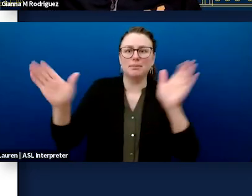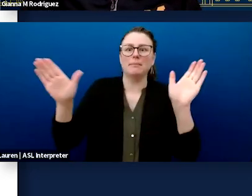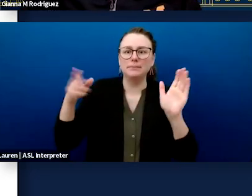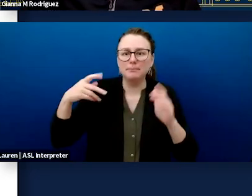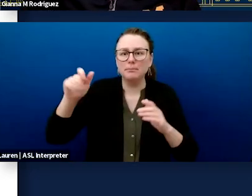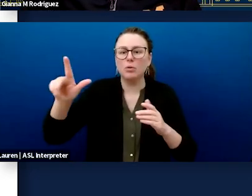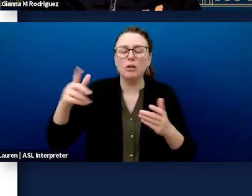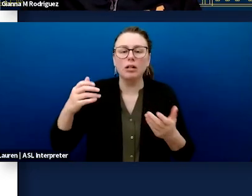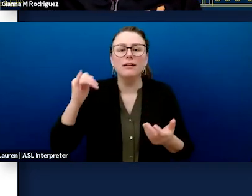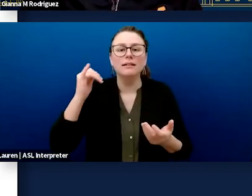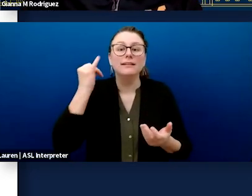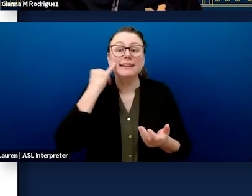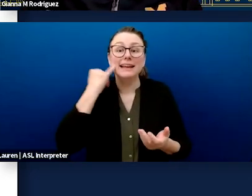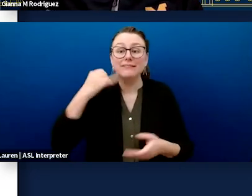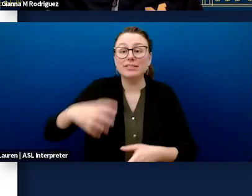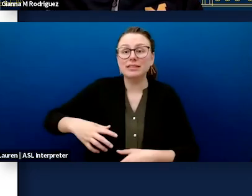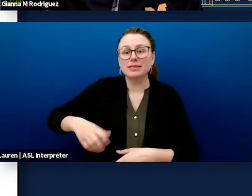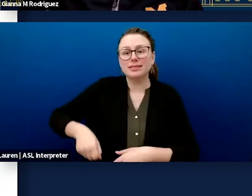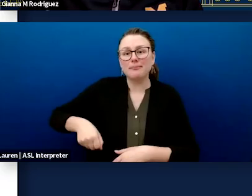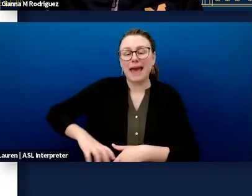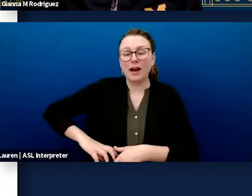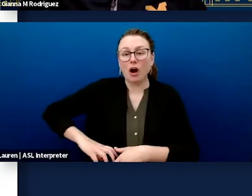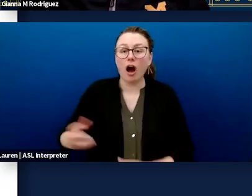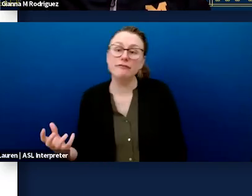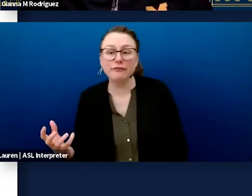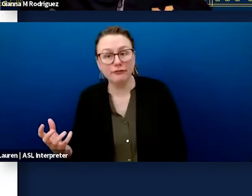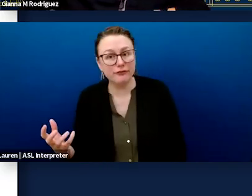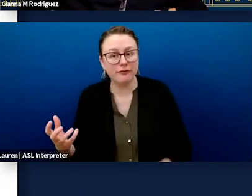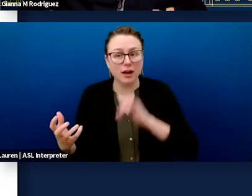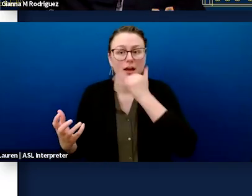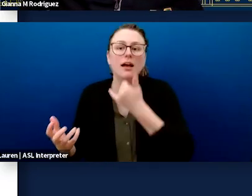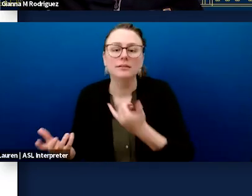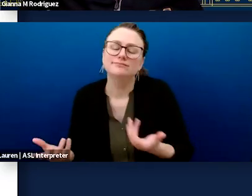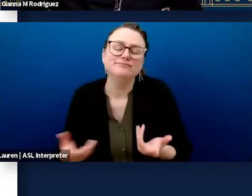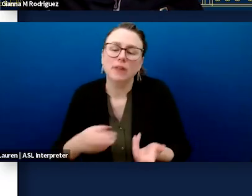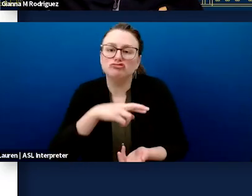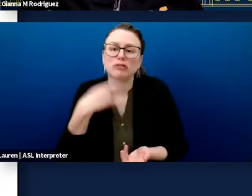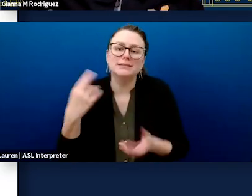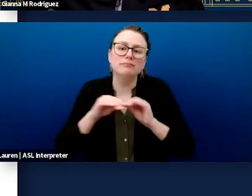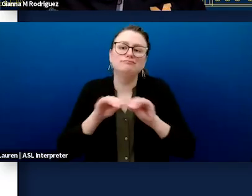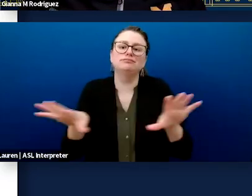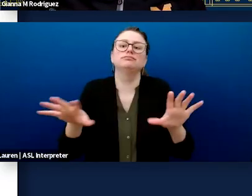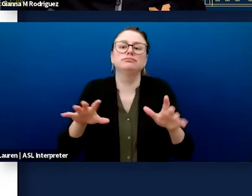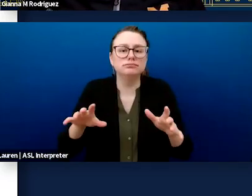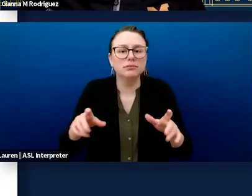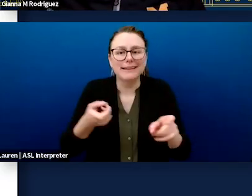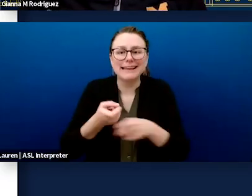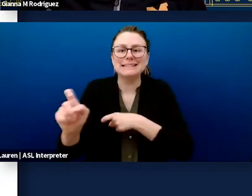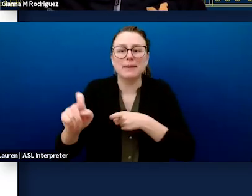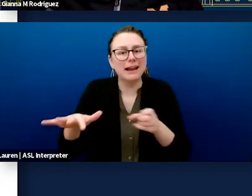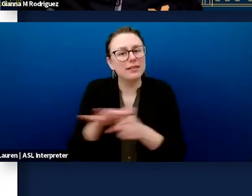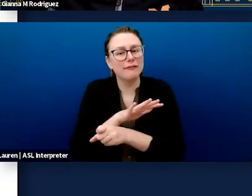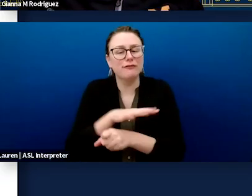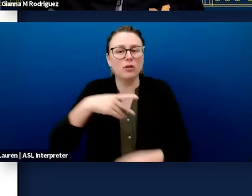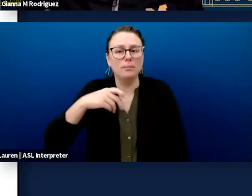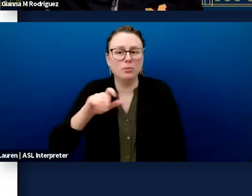if the bag comes off, then there's risk of contaminating the whole pool, right? So